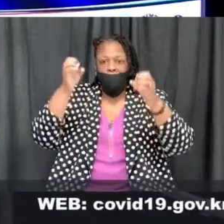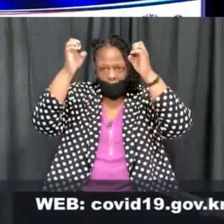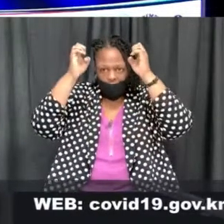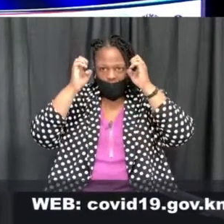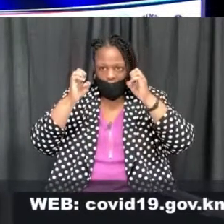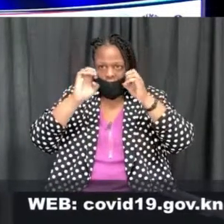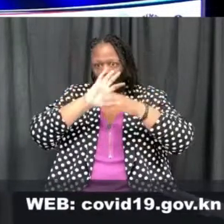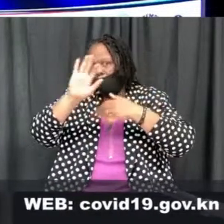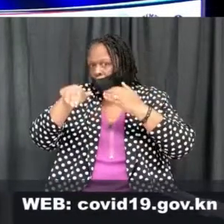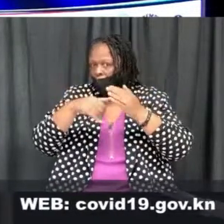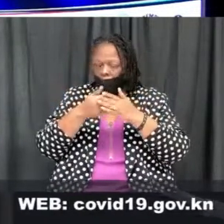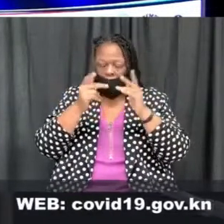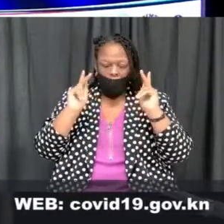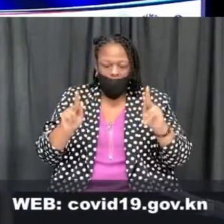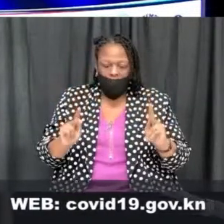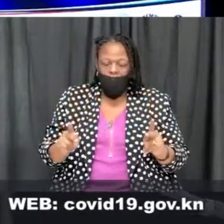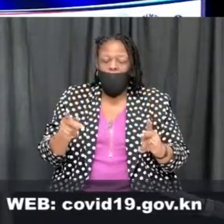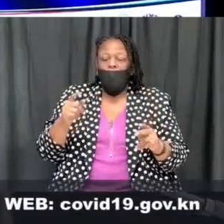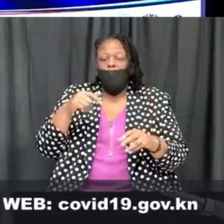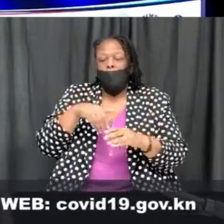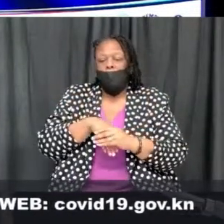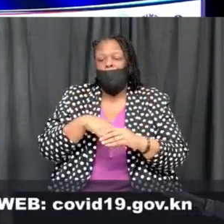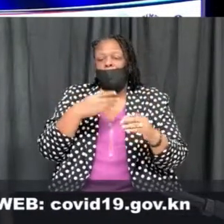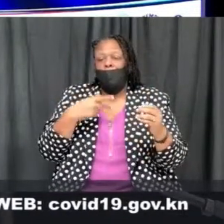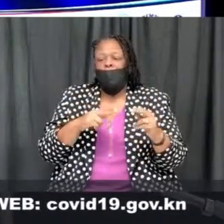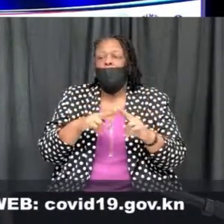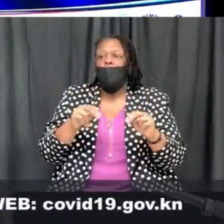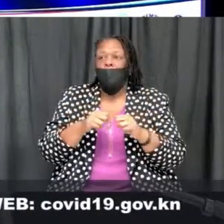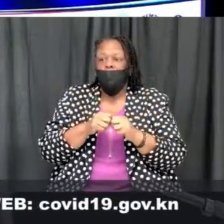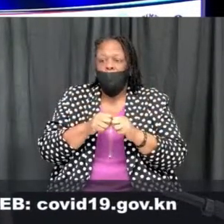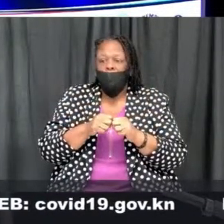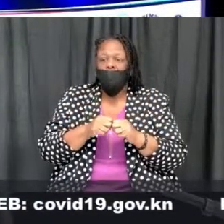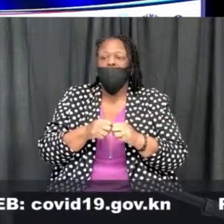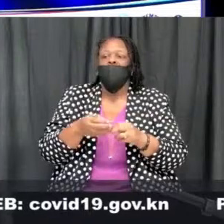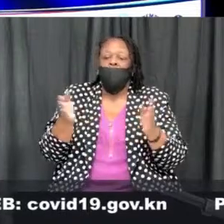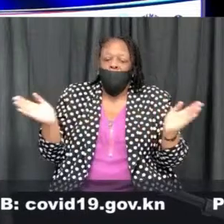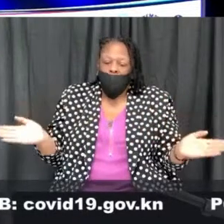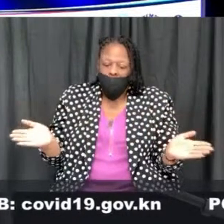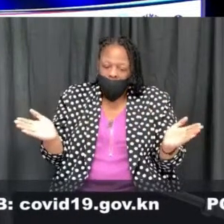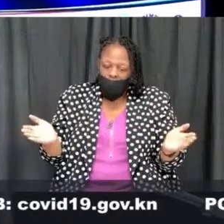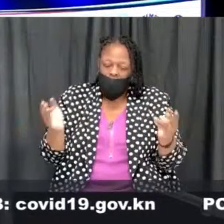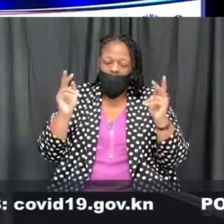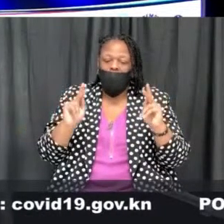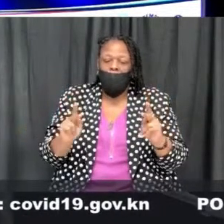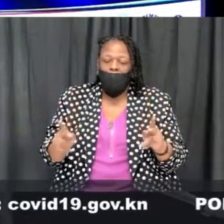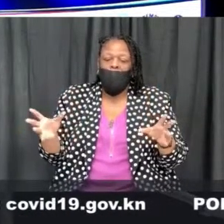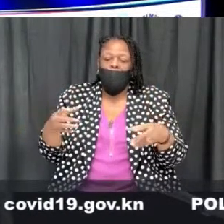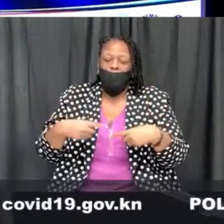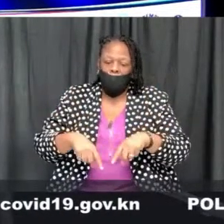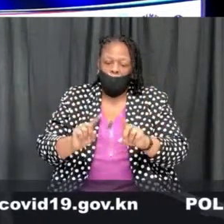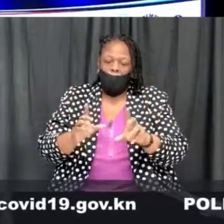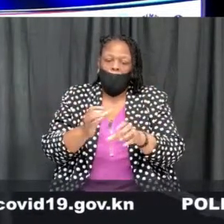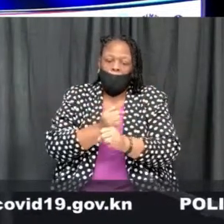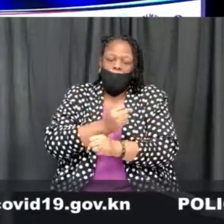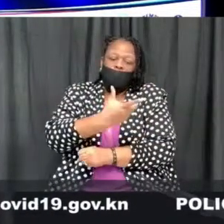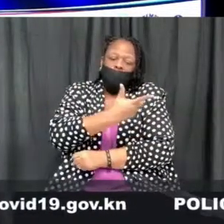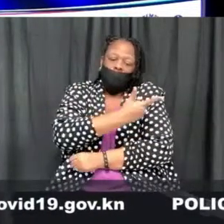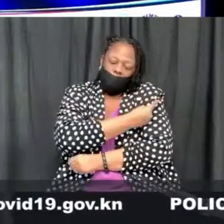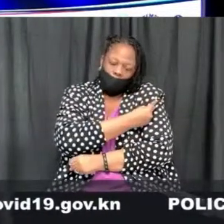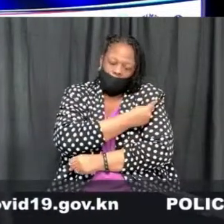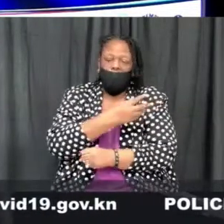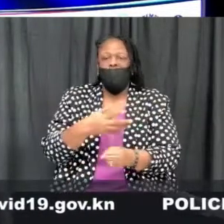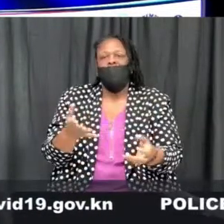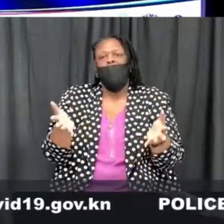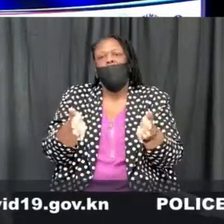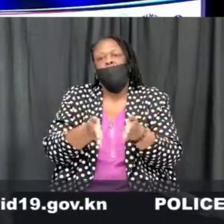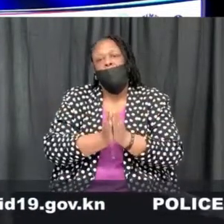and encourage in the taking of the vaccination, the COVID-19 vaccine, we ask for the full cooperation of